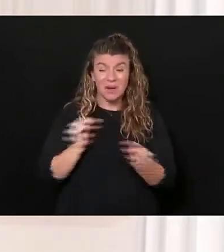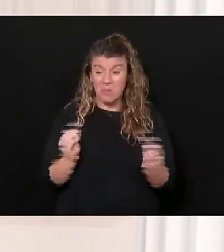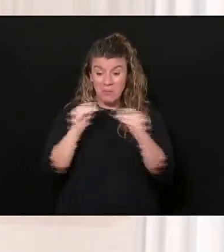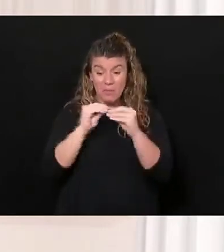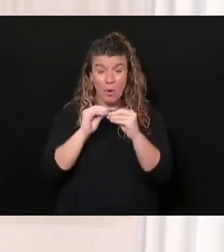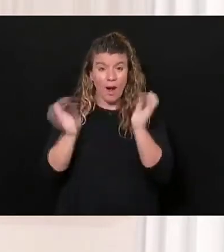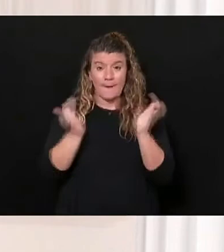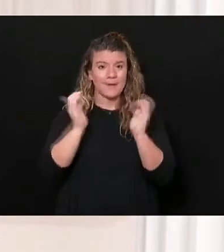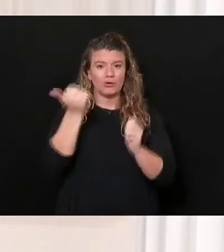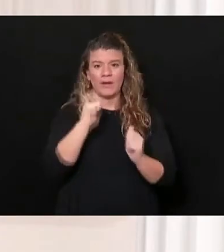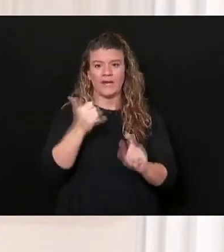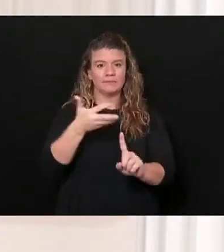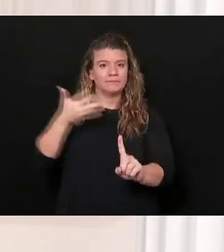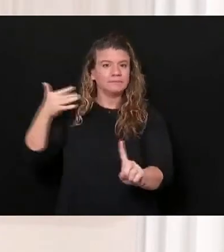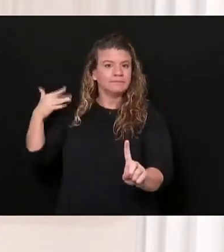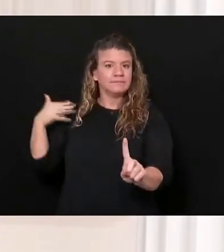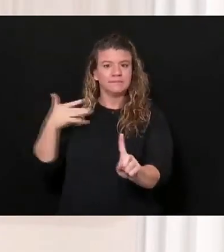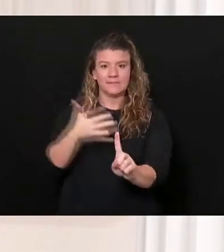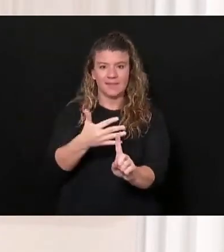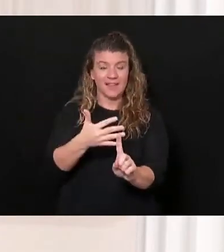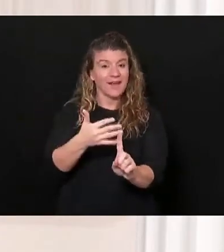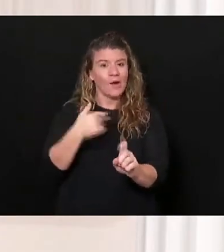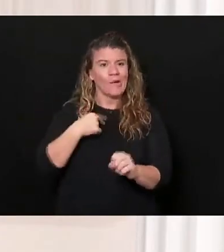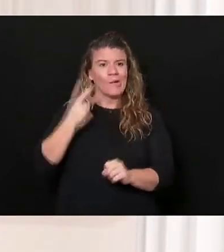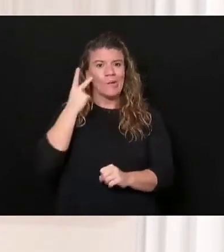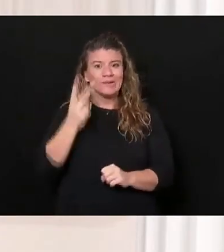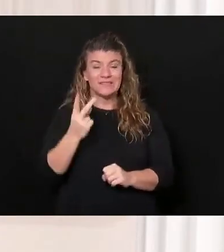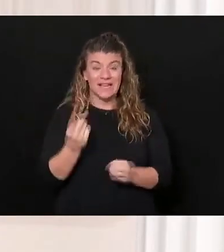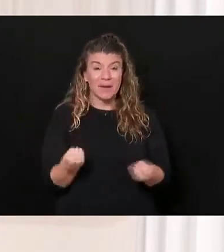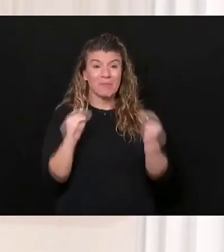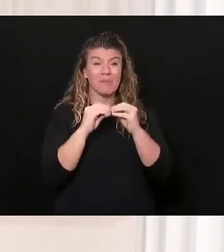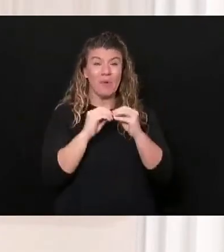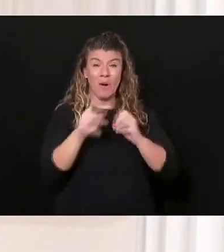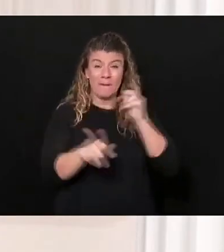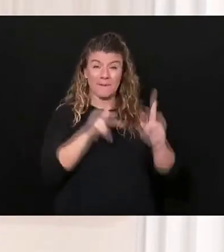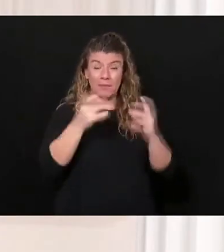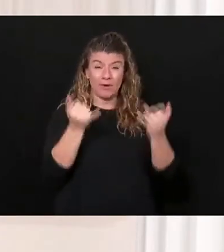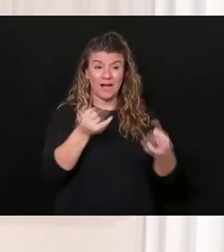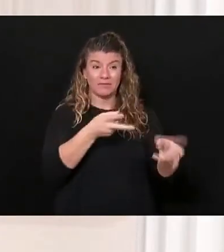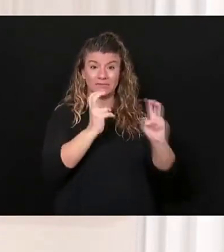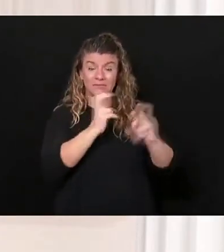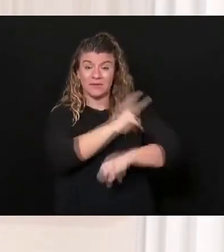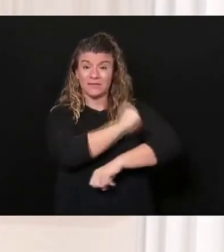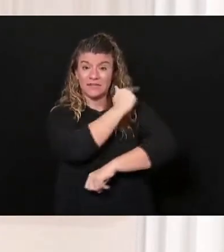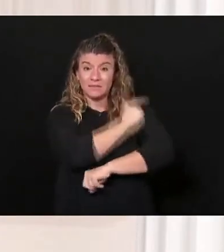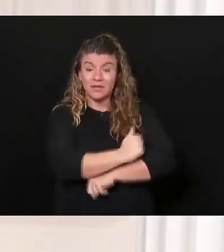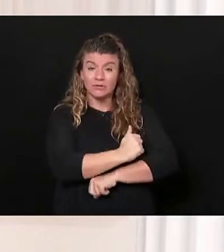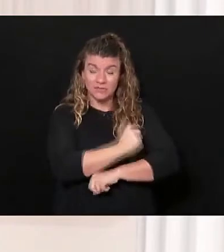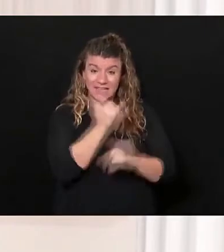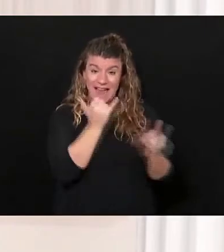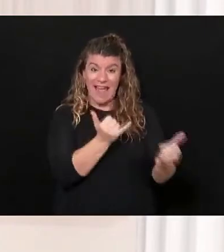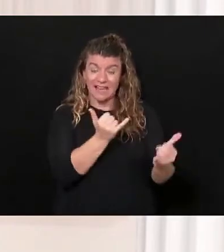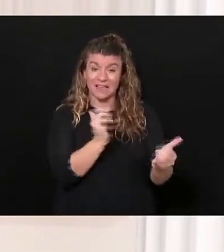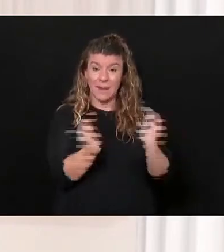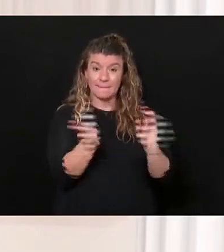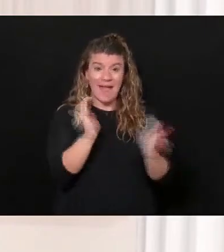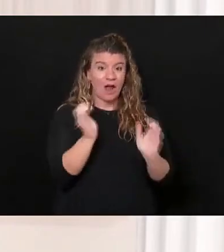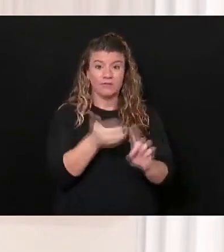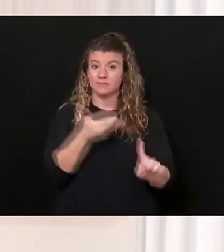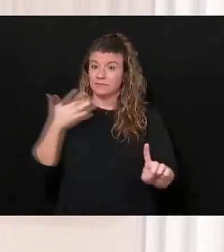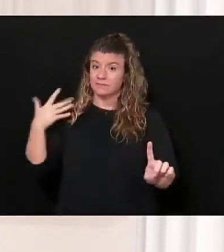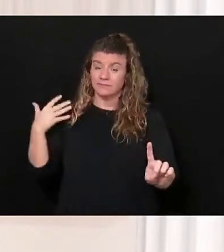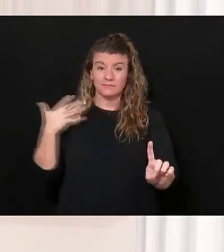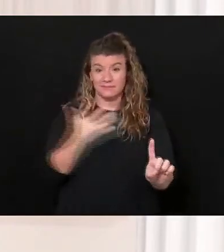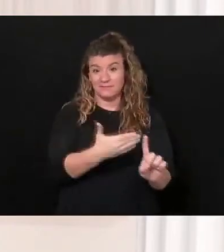before then. We see more people, as the governor said, in hospitals in our country today than we've seen at any